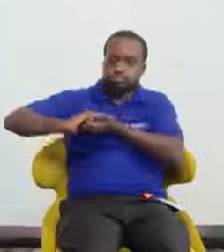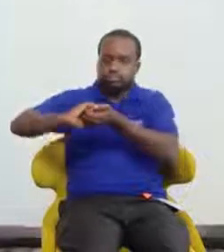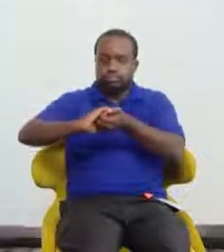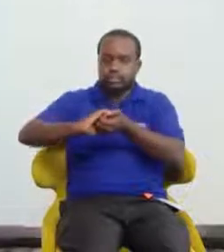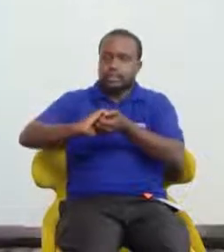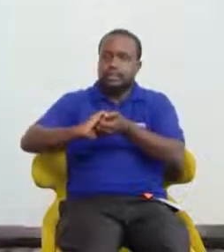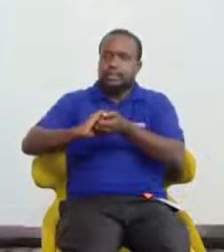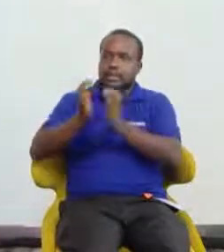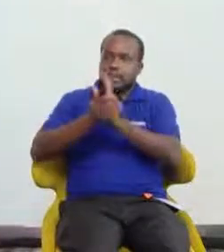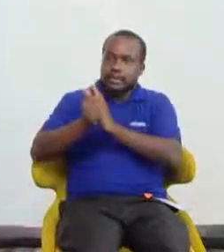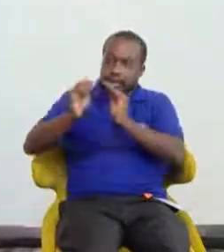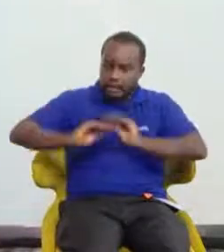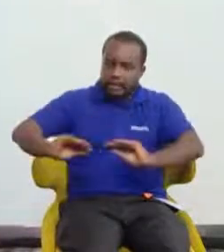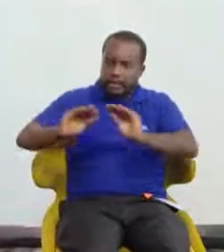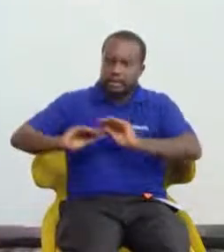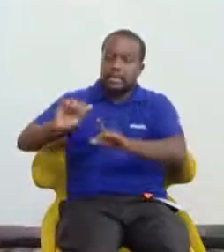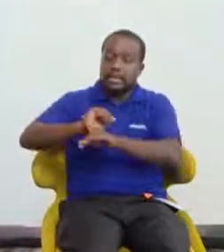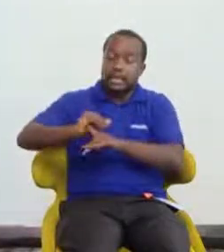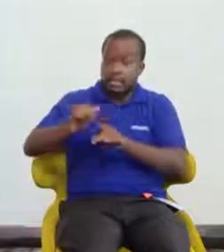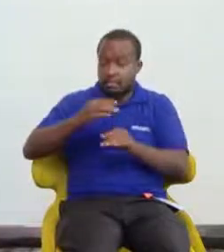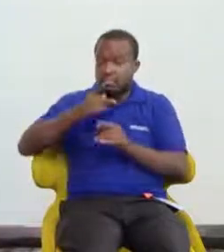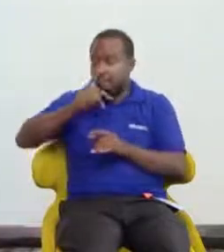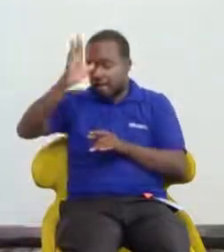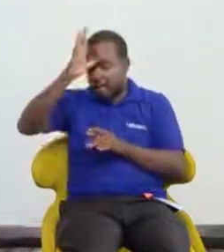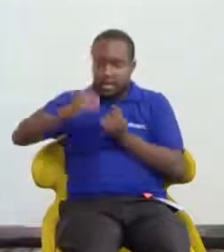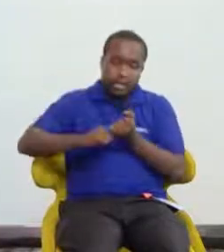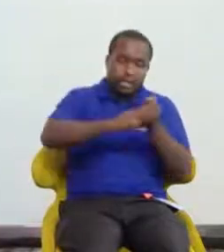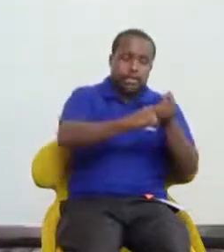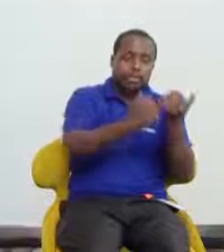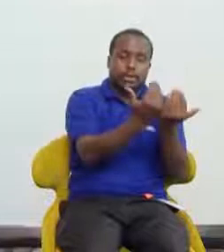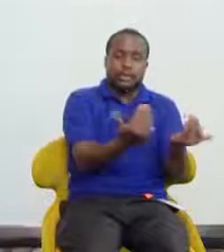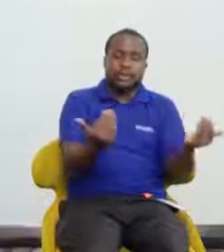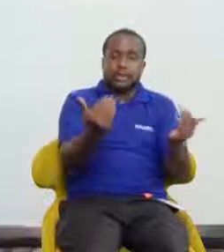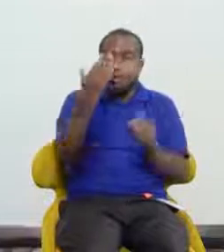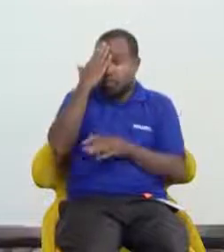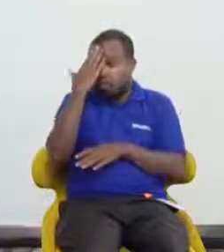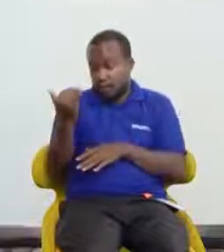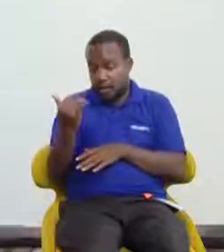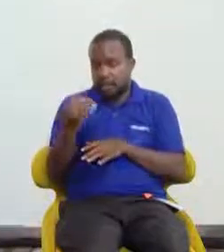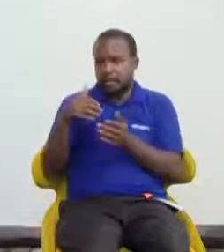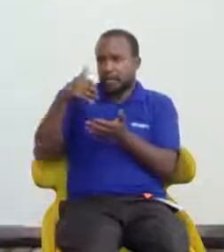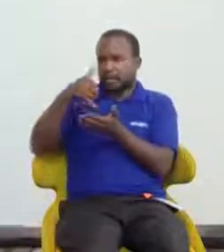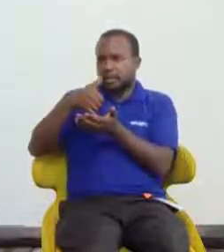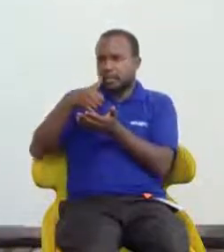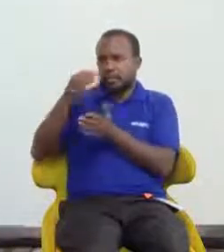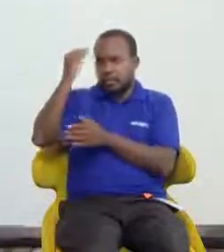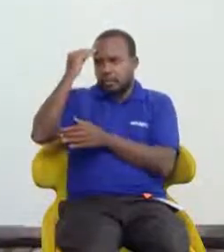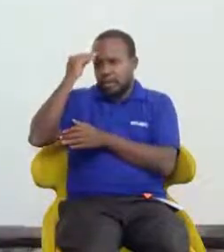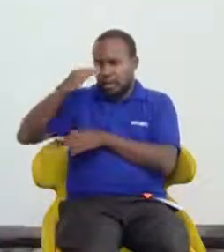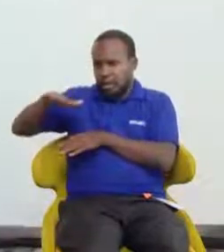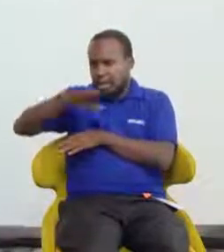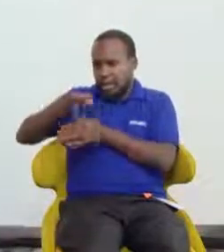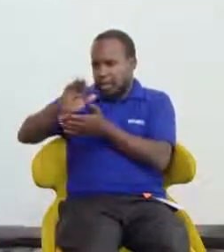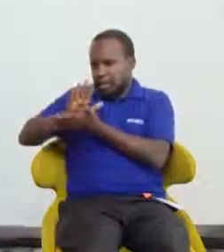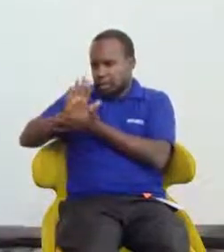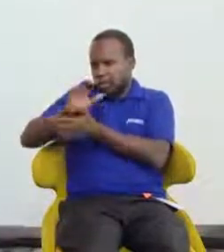the right skill to support their children, because inclusive education, when you just think about the school setup and the hardware,